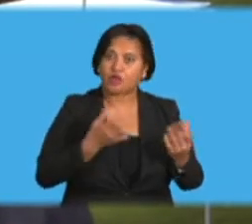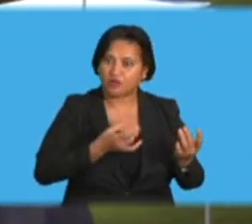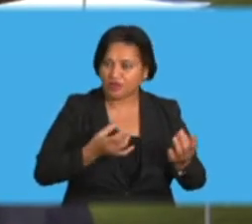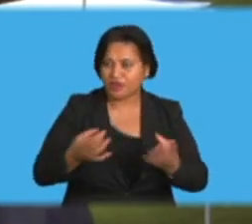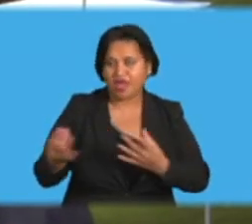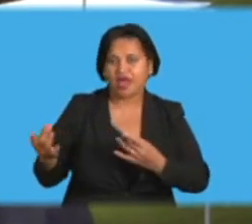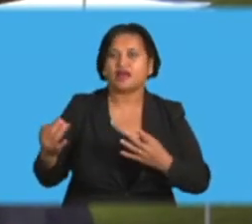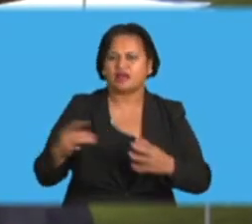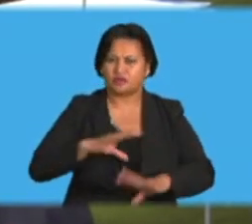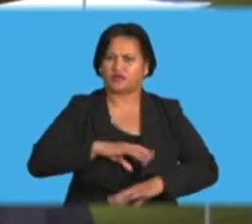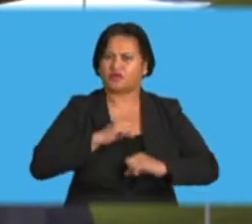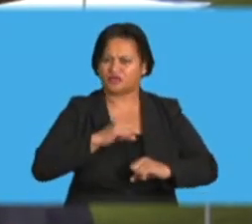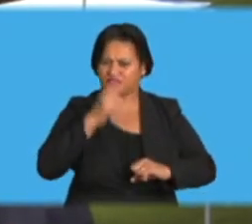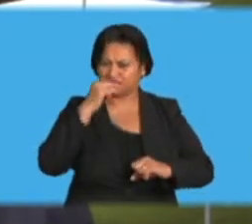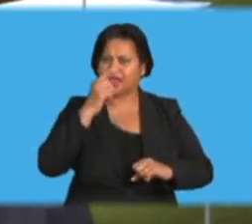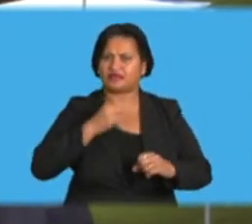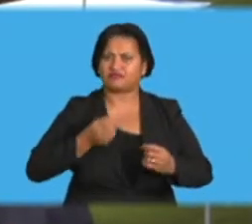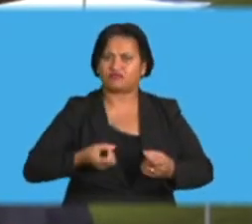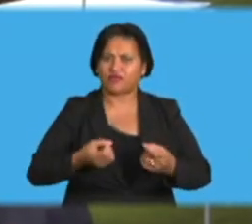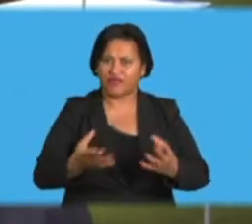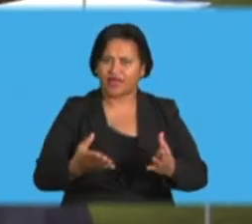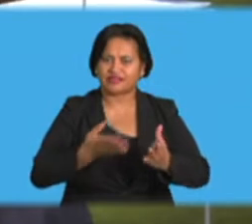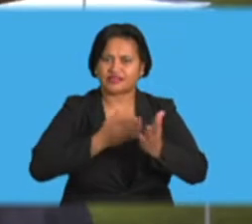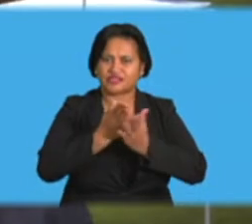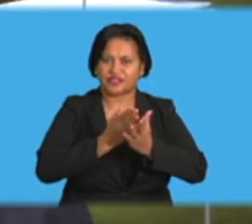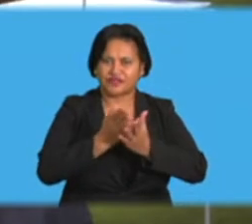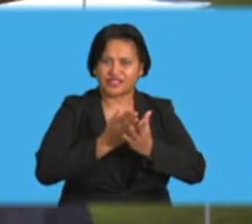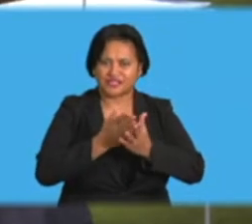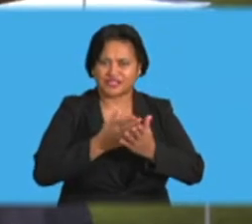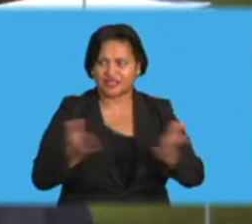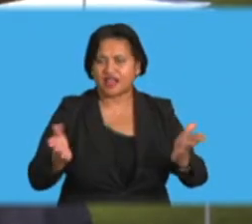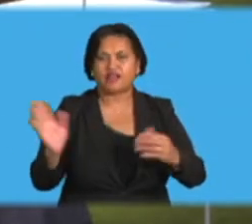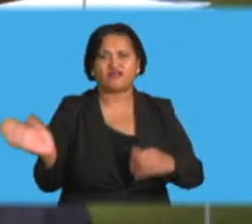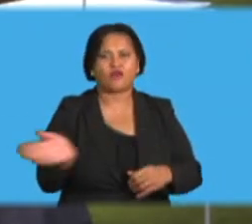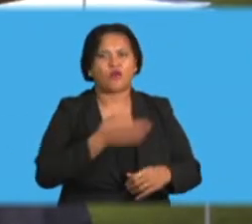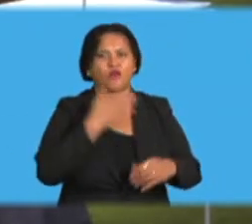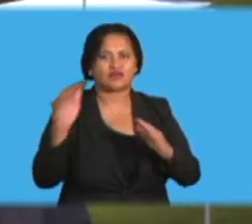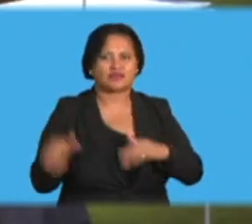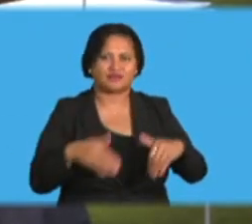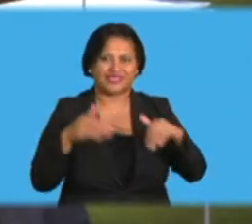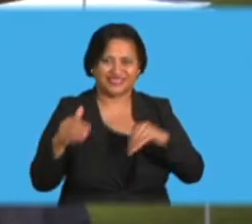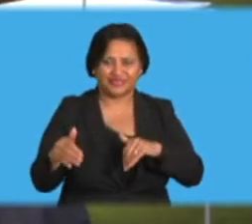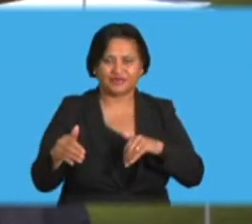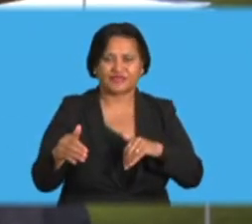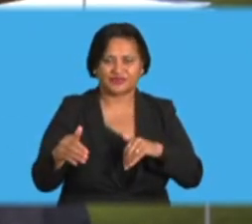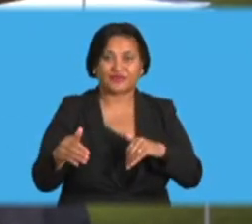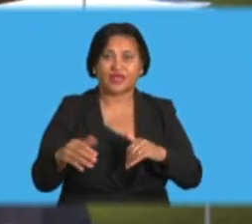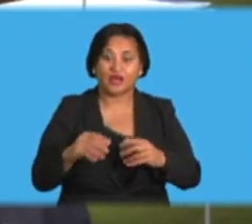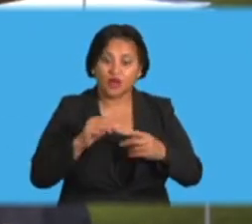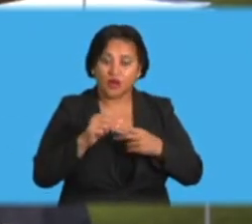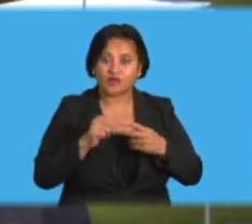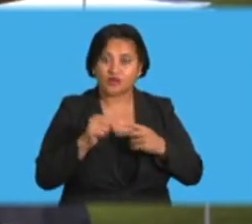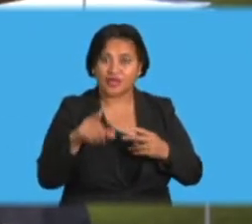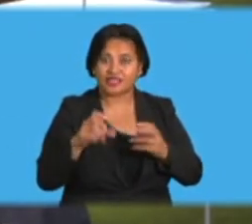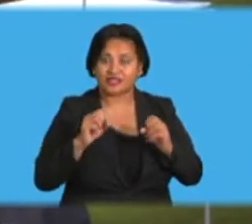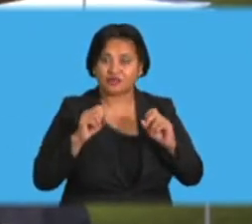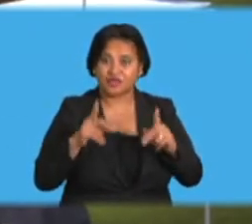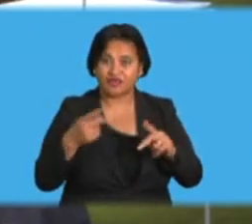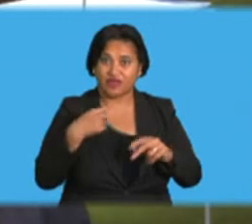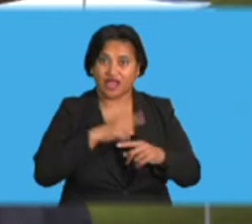delivering above expectations and making this a unique experience for all the participants. It will also be an opportunity, Madam Speaker, for us to be